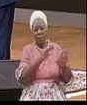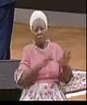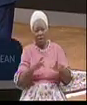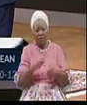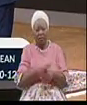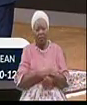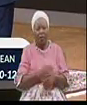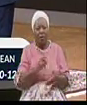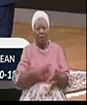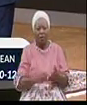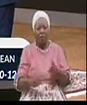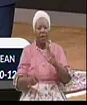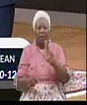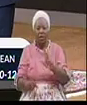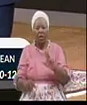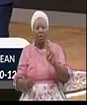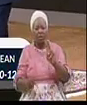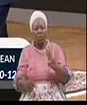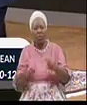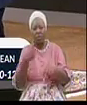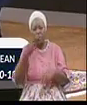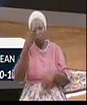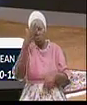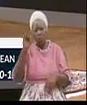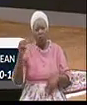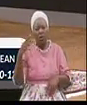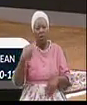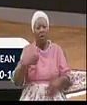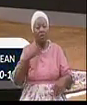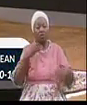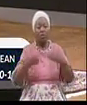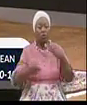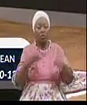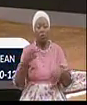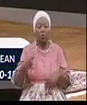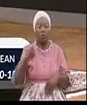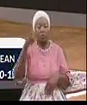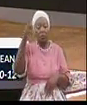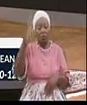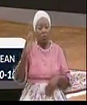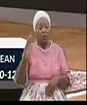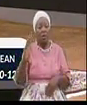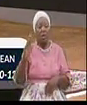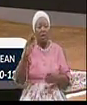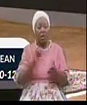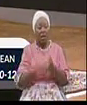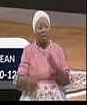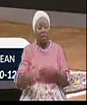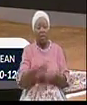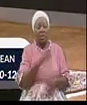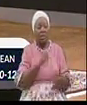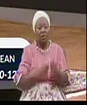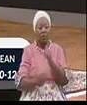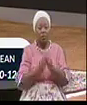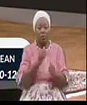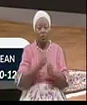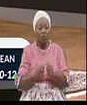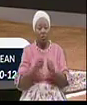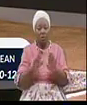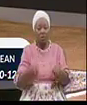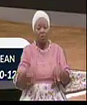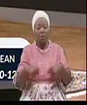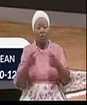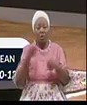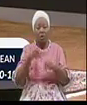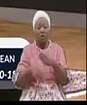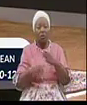Verse 32, who knowing the judgment of God, that they which commit